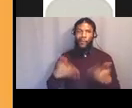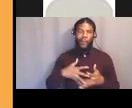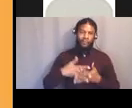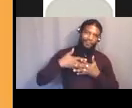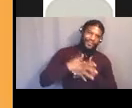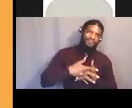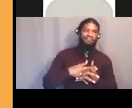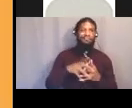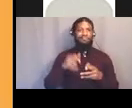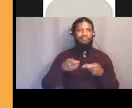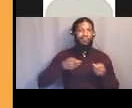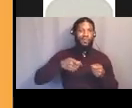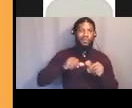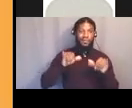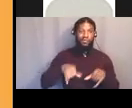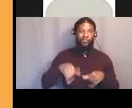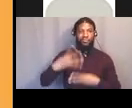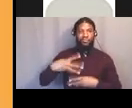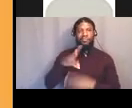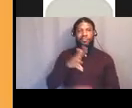system, please visit